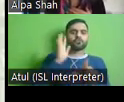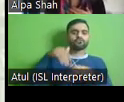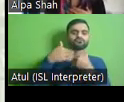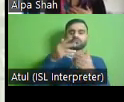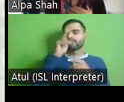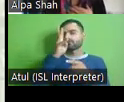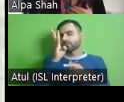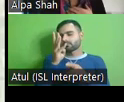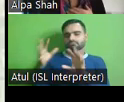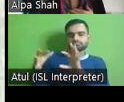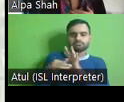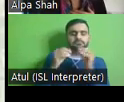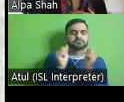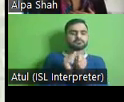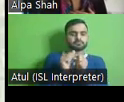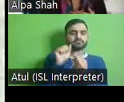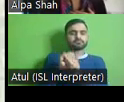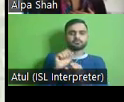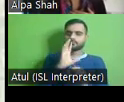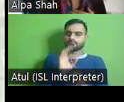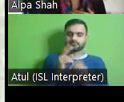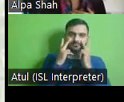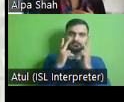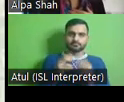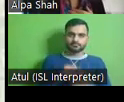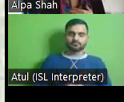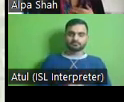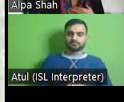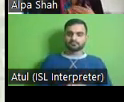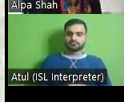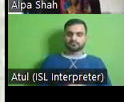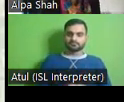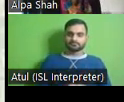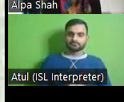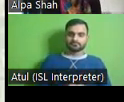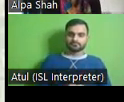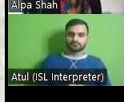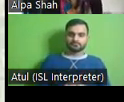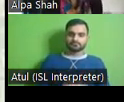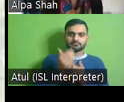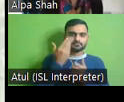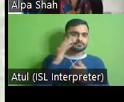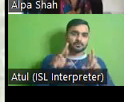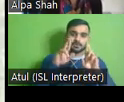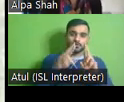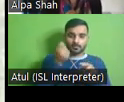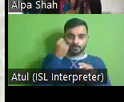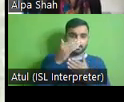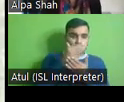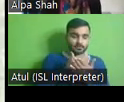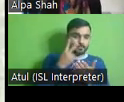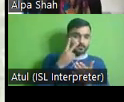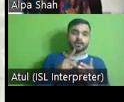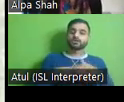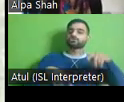for four and a half years actually. So let me just see if I can change my slide. There we go. Everybody knows, I hope, here in this room where Jharkhand